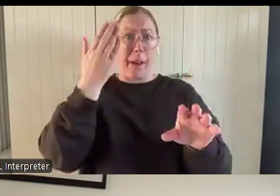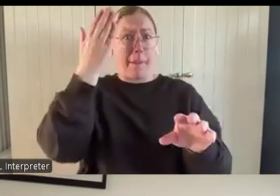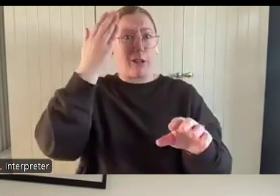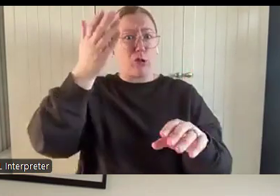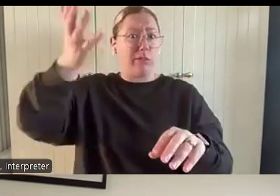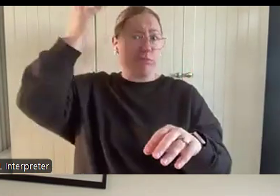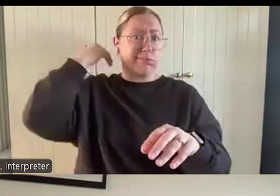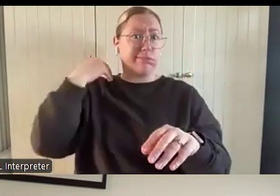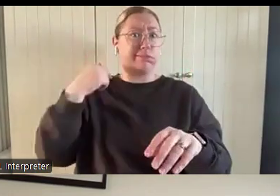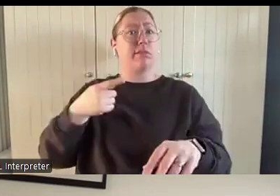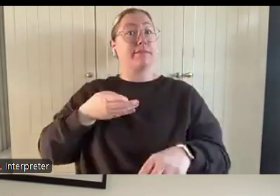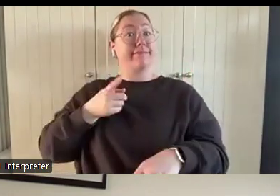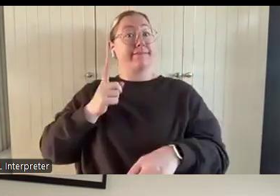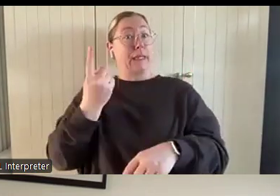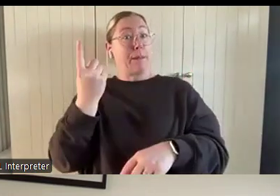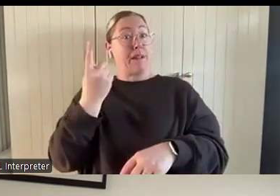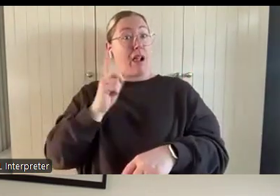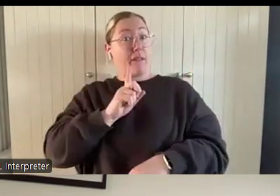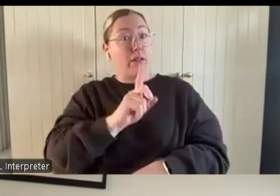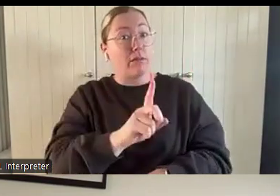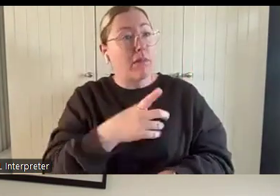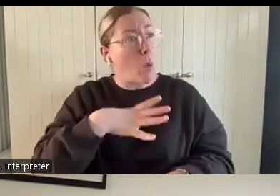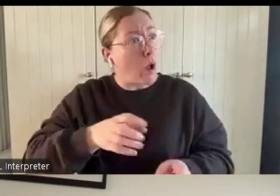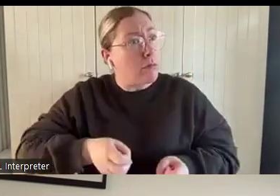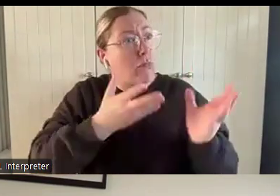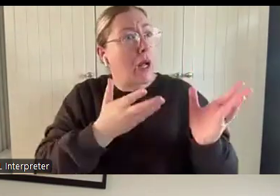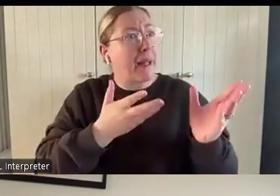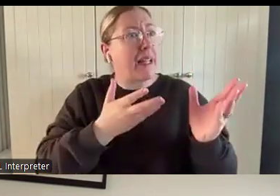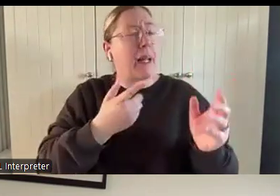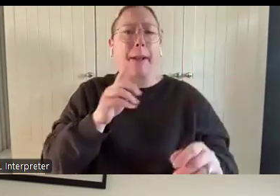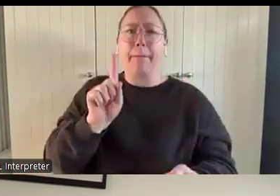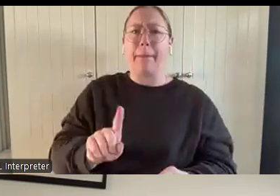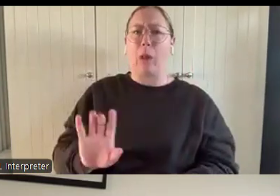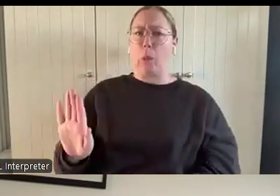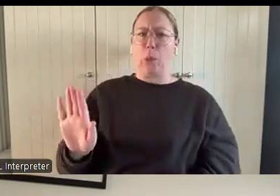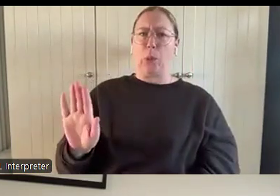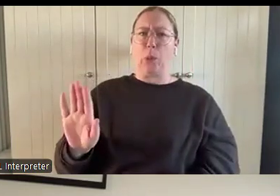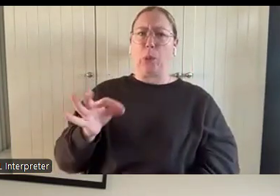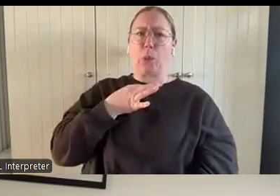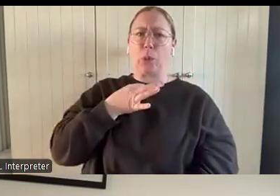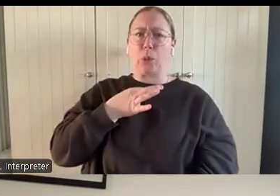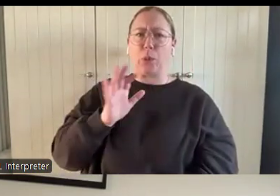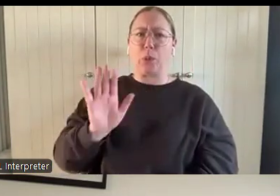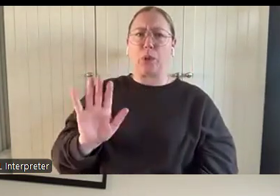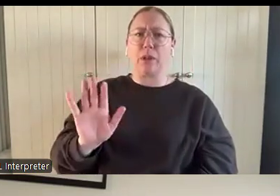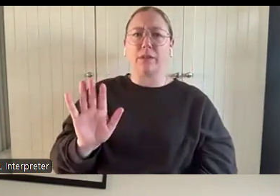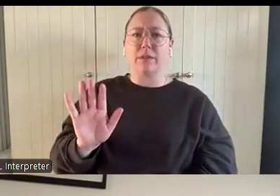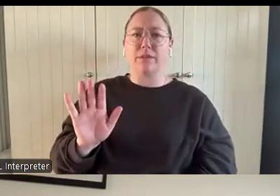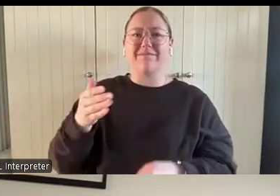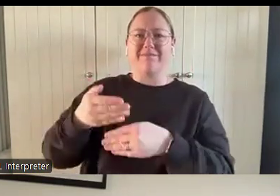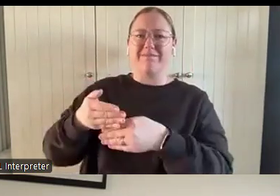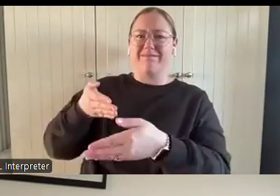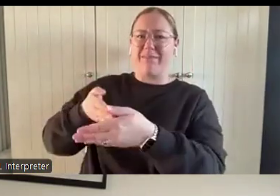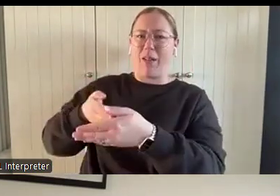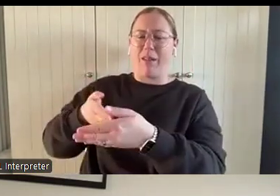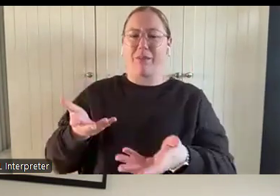and drink afterwards. And many people said, ooh, this is very risky, this is very dangerous. So, being teachers by